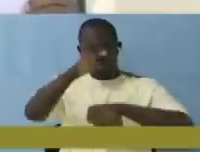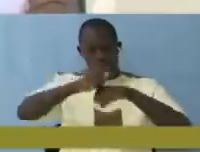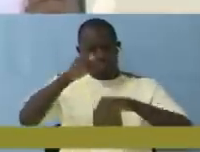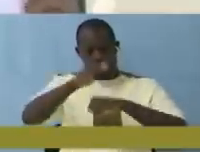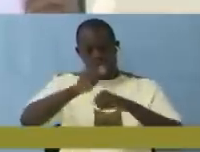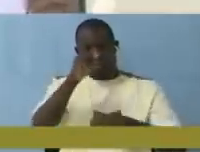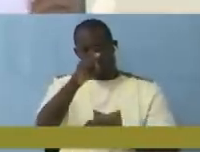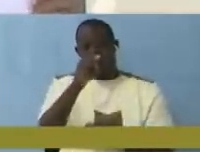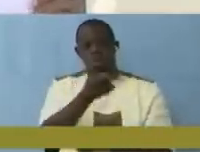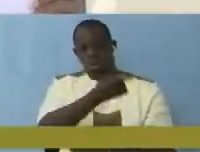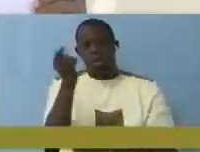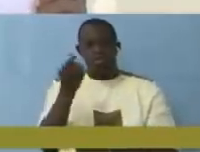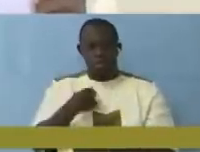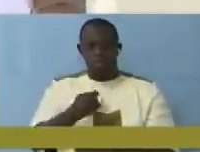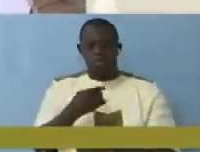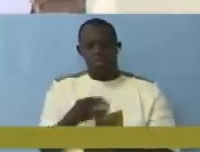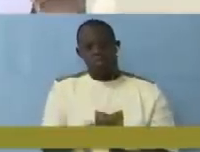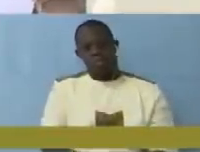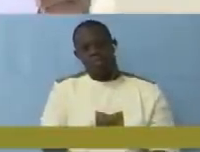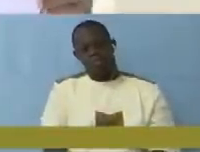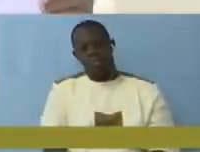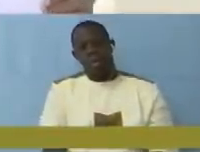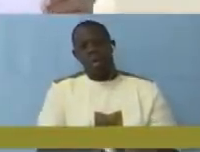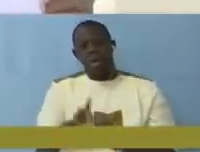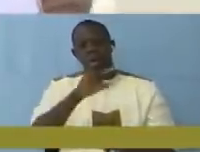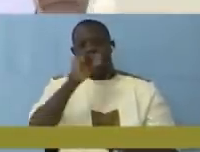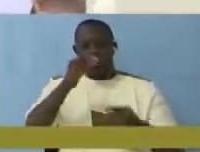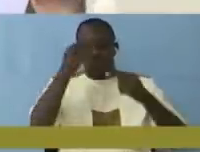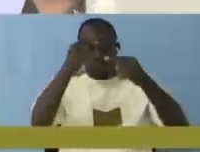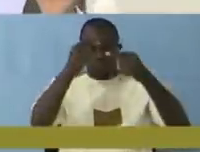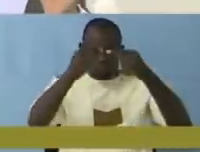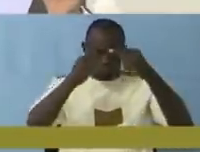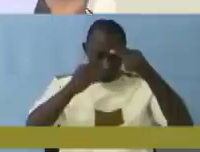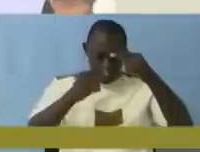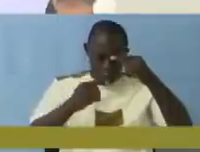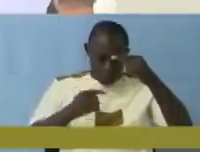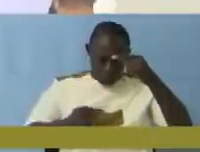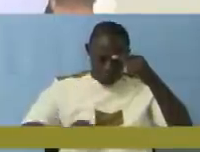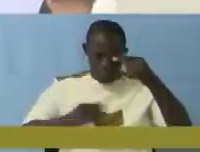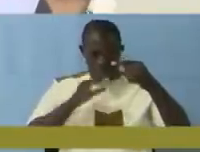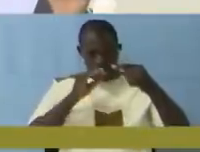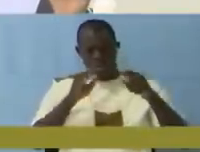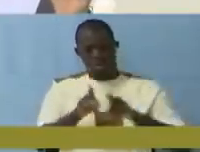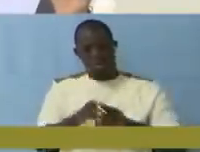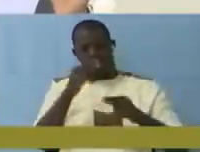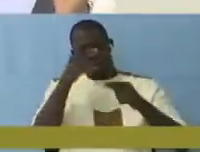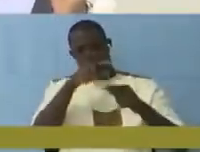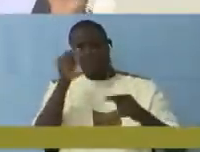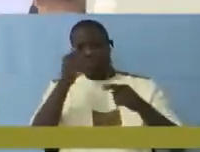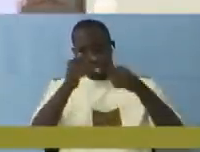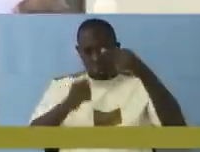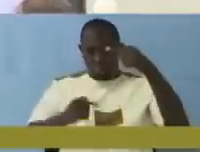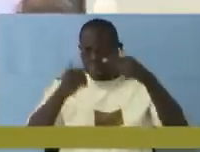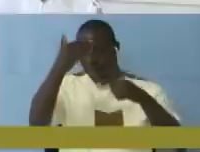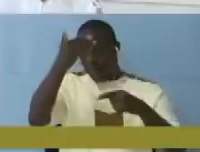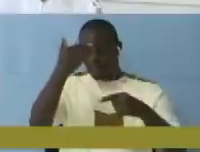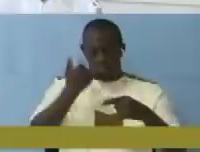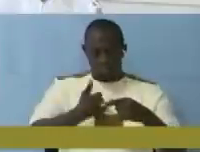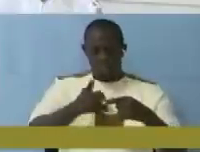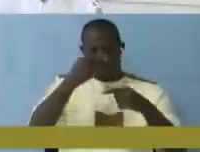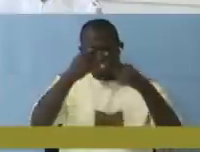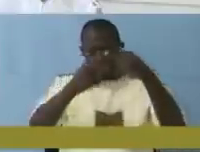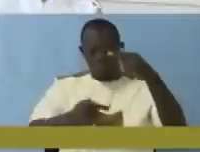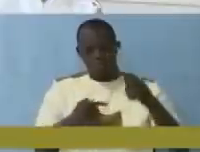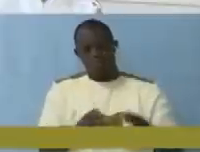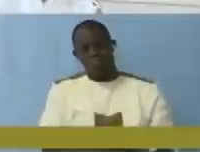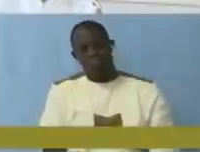Njundu Jawara, Lamin Kanaji, Alaji Morikeba, Sedikan, Langhawa Sonko for the Sise, and Sirif BI,